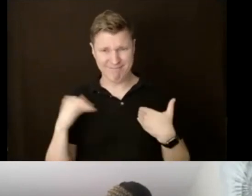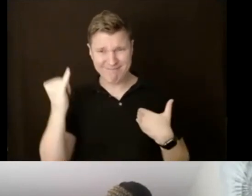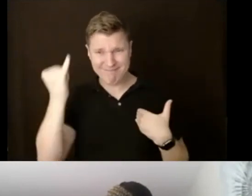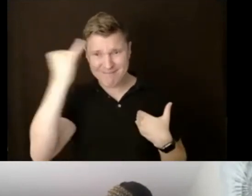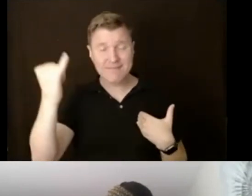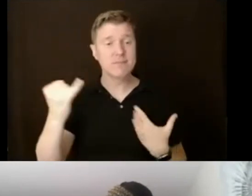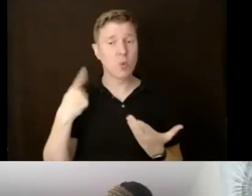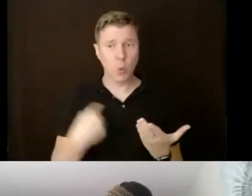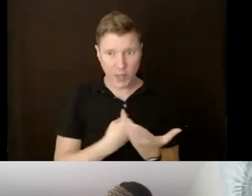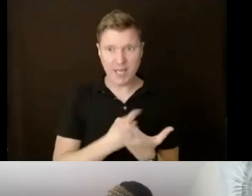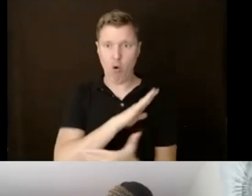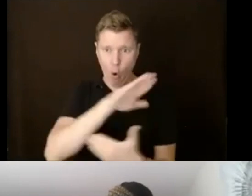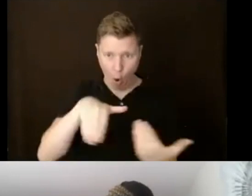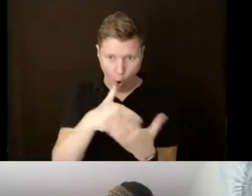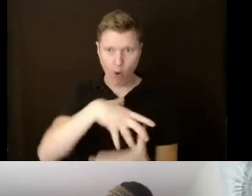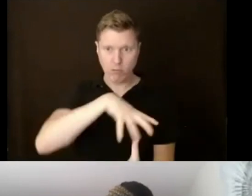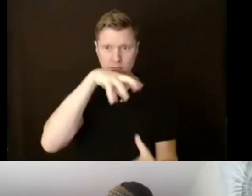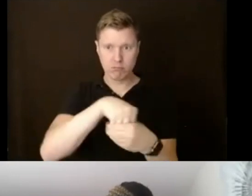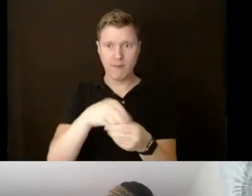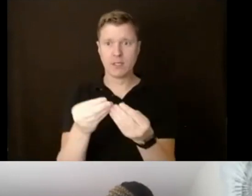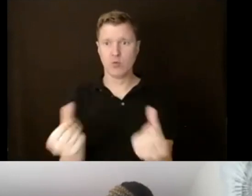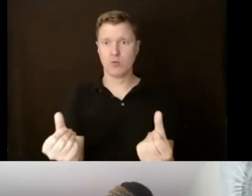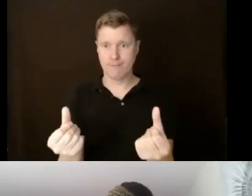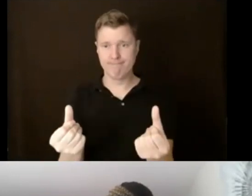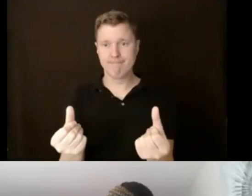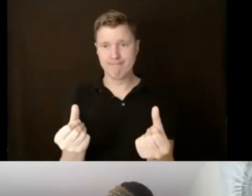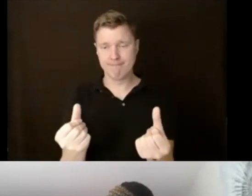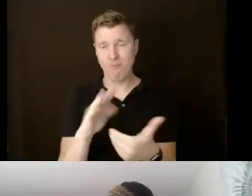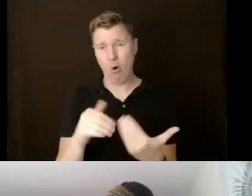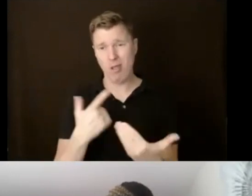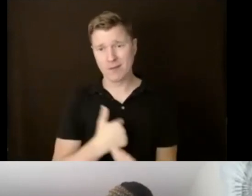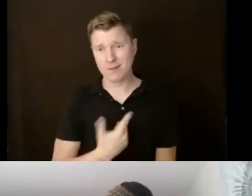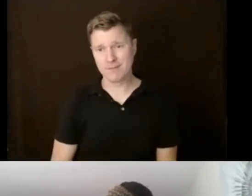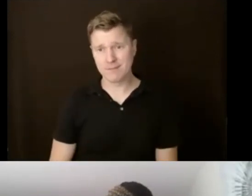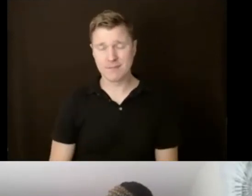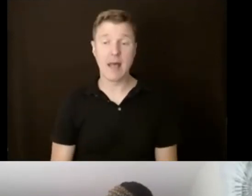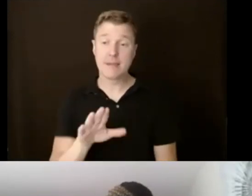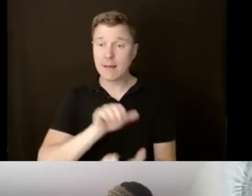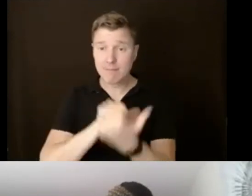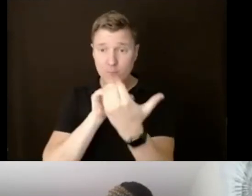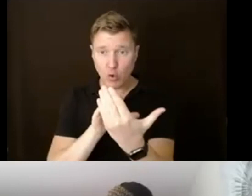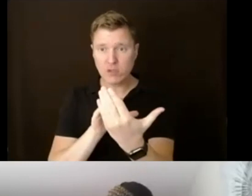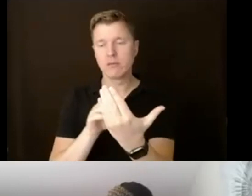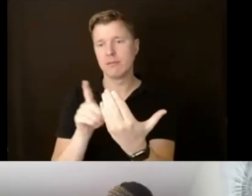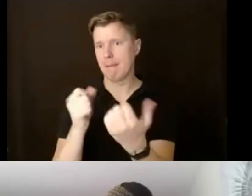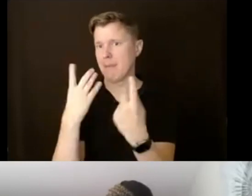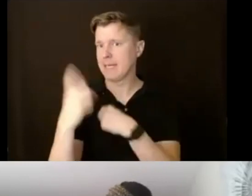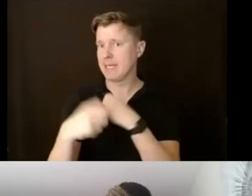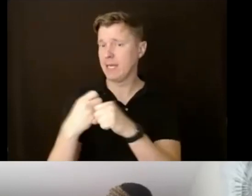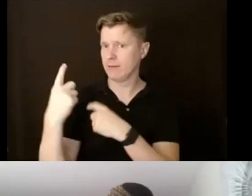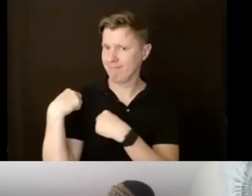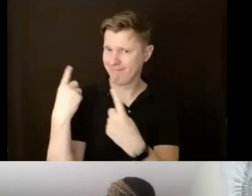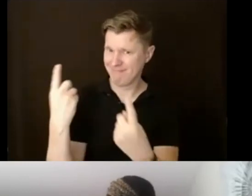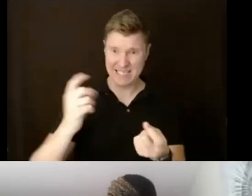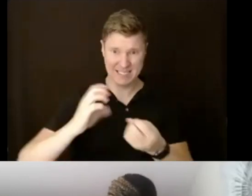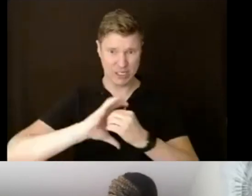all part of a solution. So our approach really comes from years of working at the intersections of